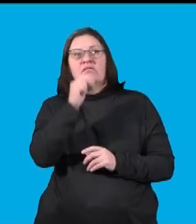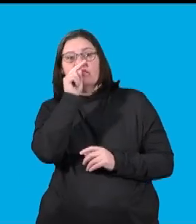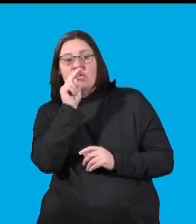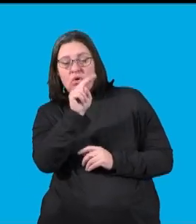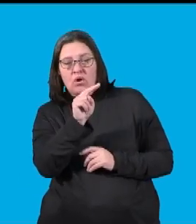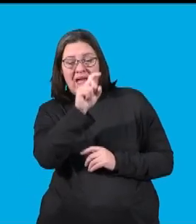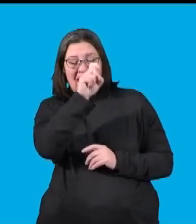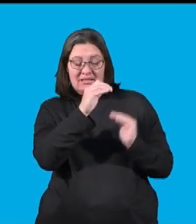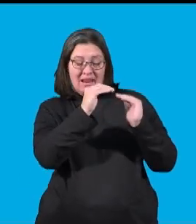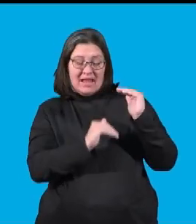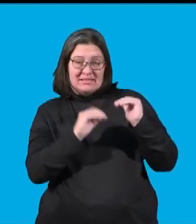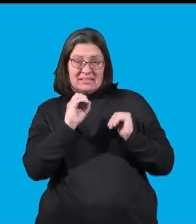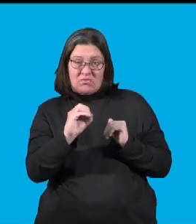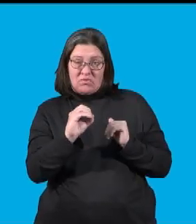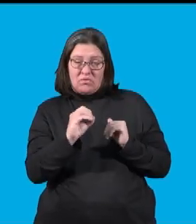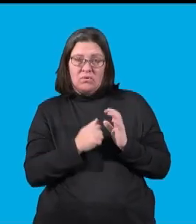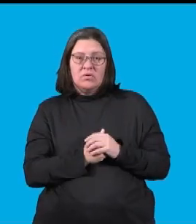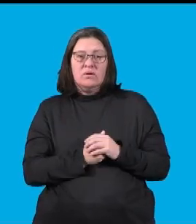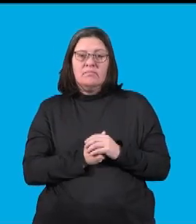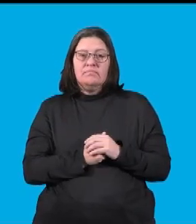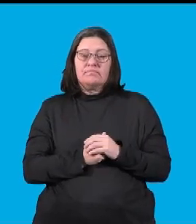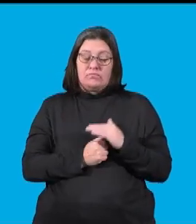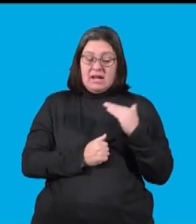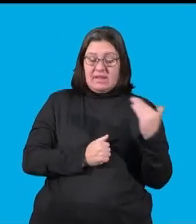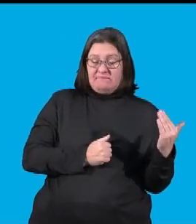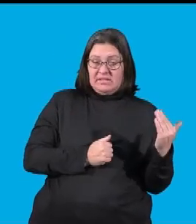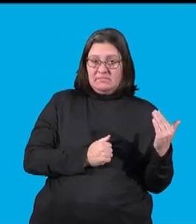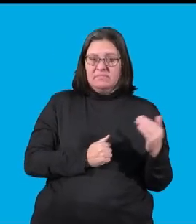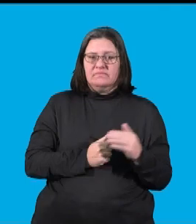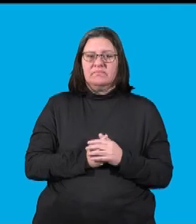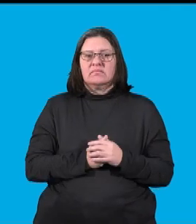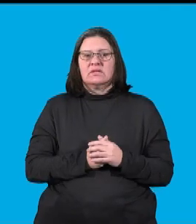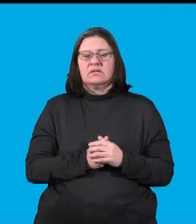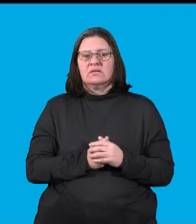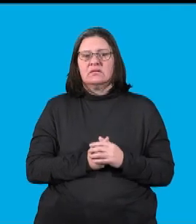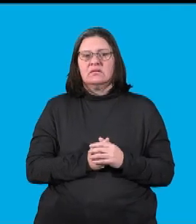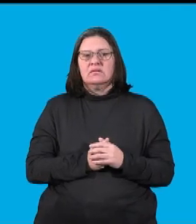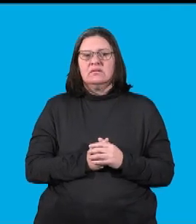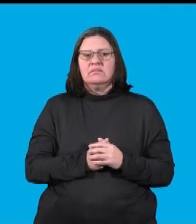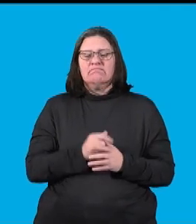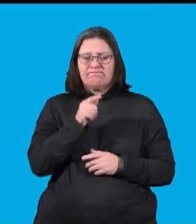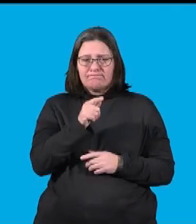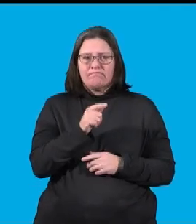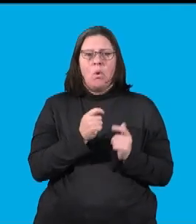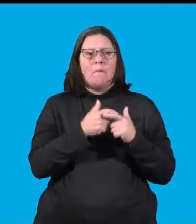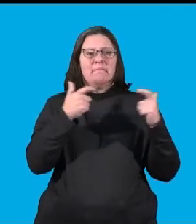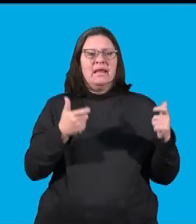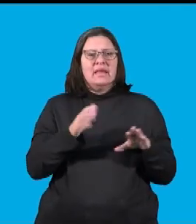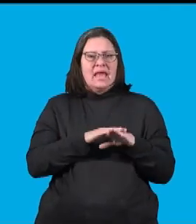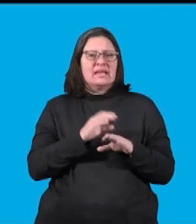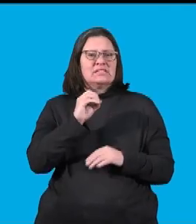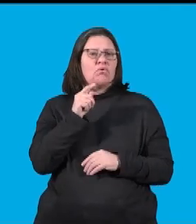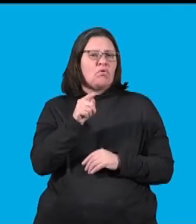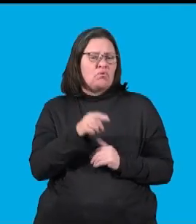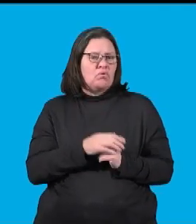I look when x is less than 0, so to the left of this point, at this point I can see that y value is